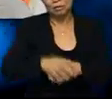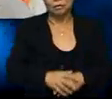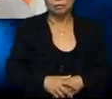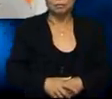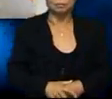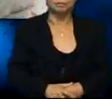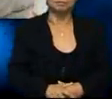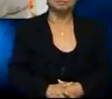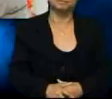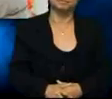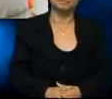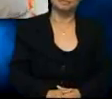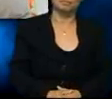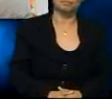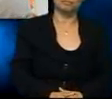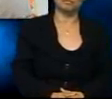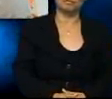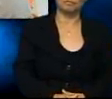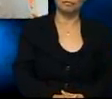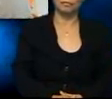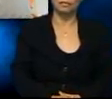have learned? To bring more snacks to a picnic.